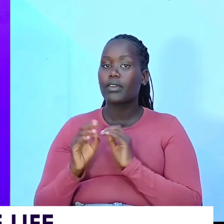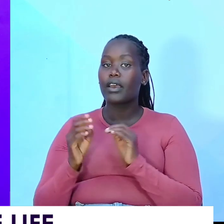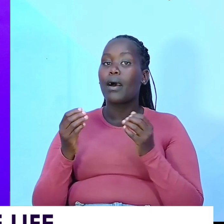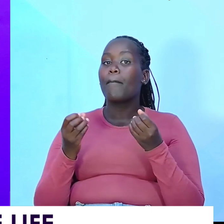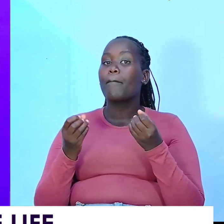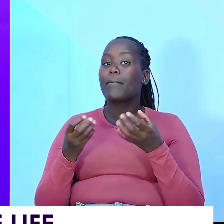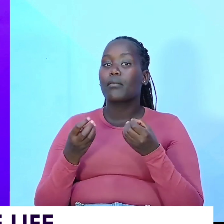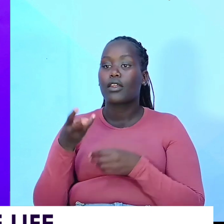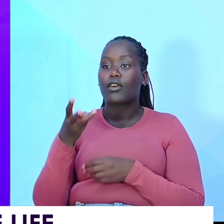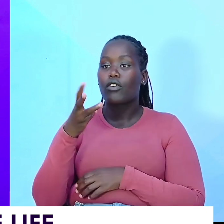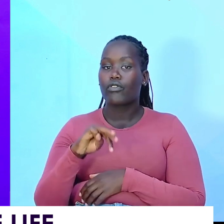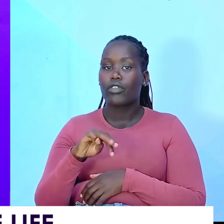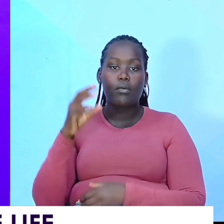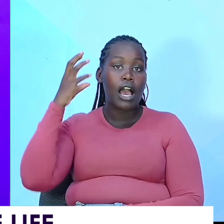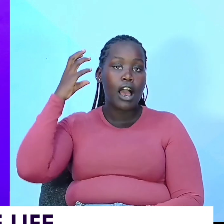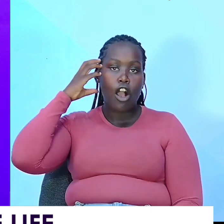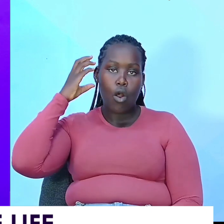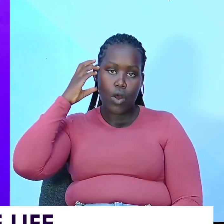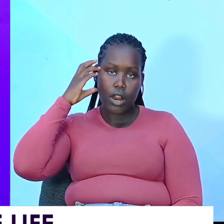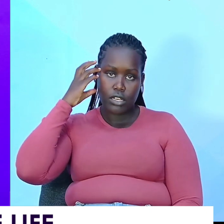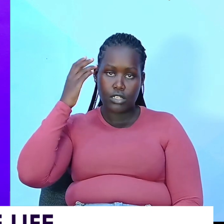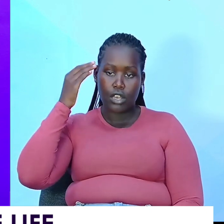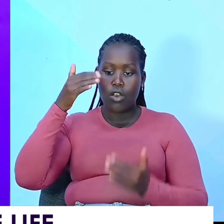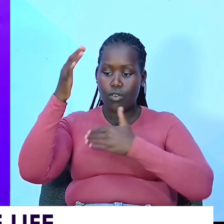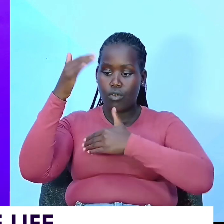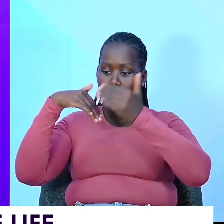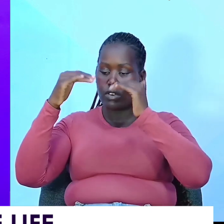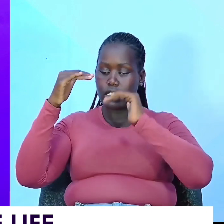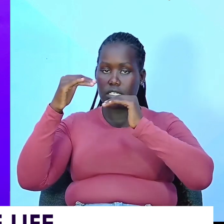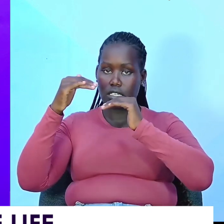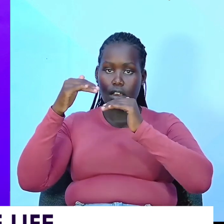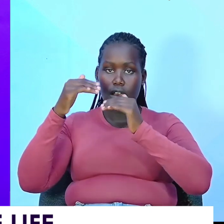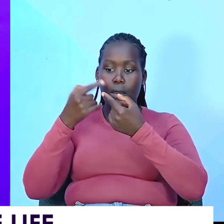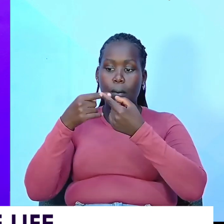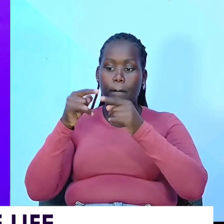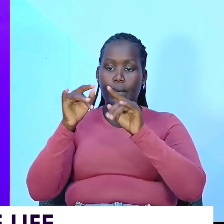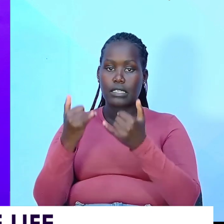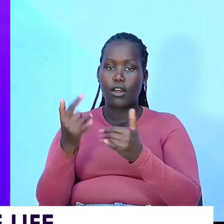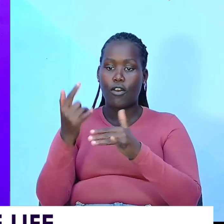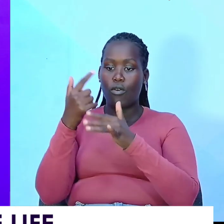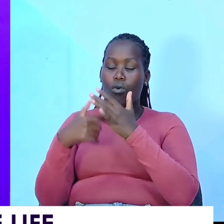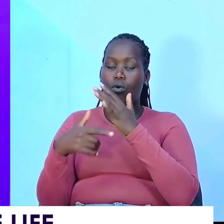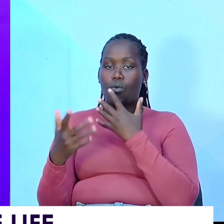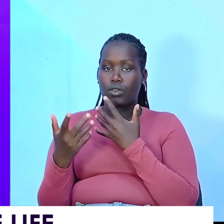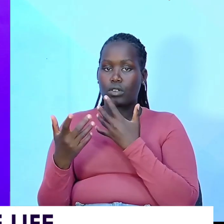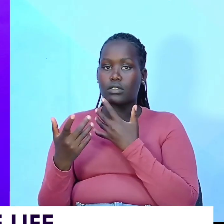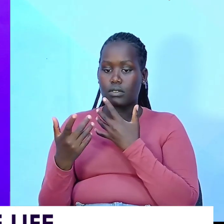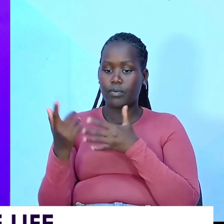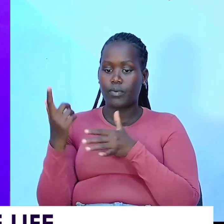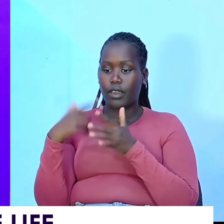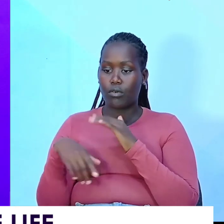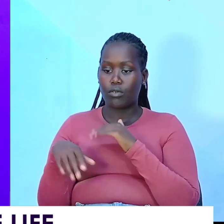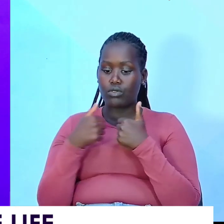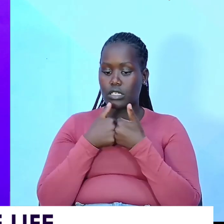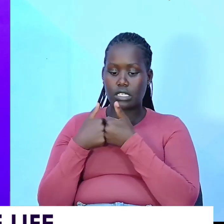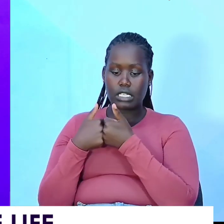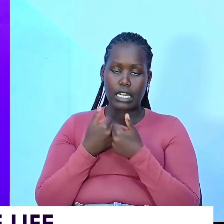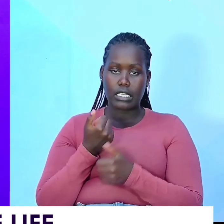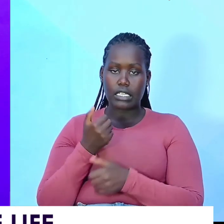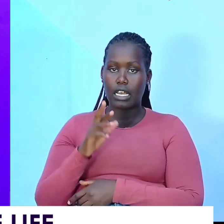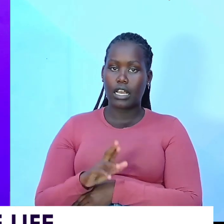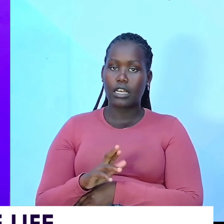are college, university. But now, what was challenging her is that